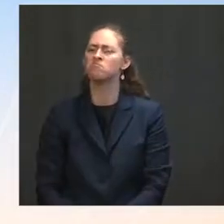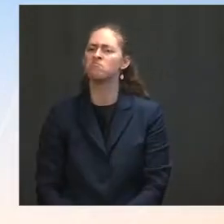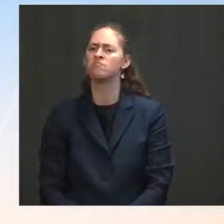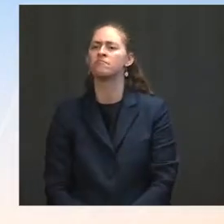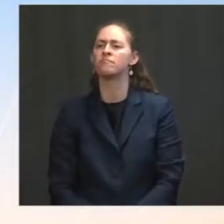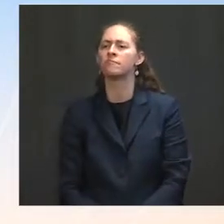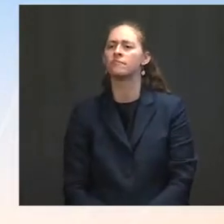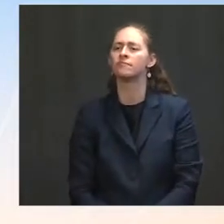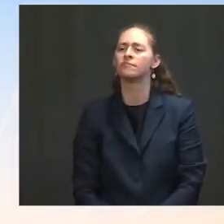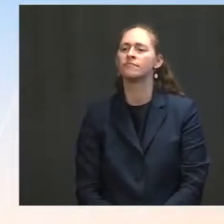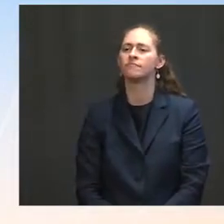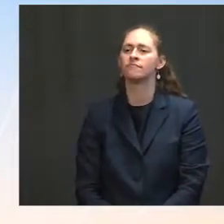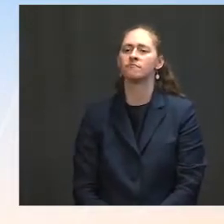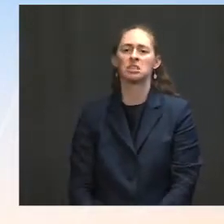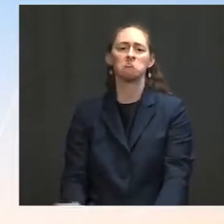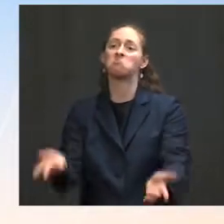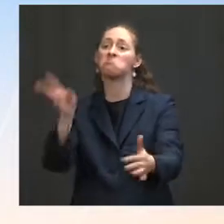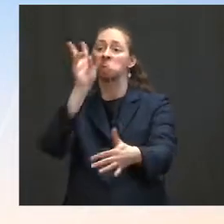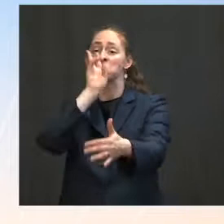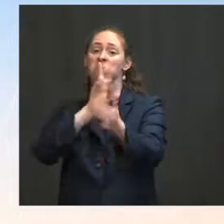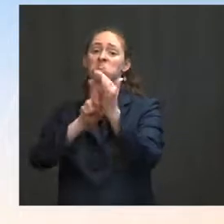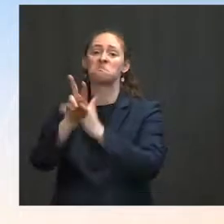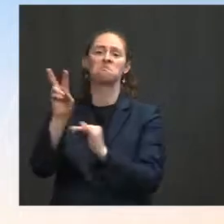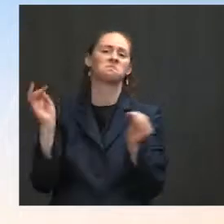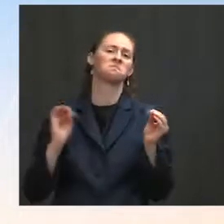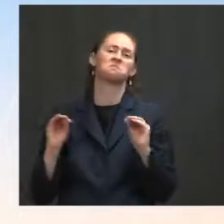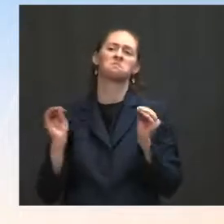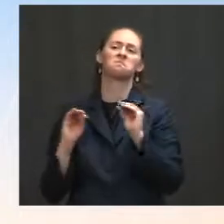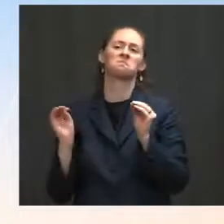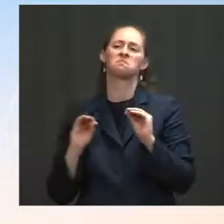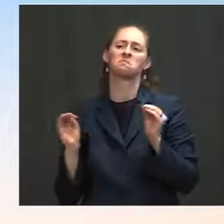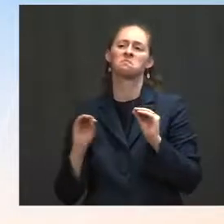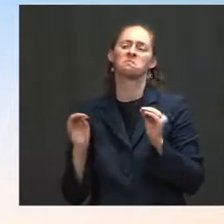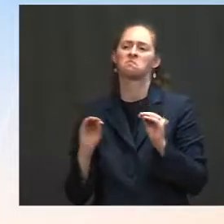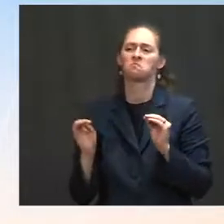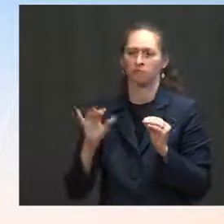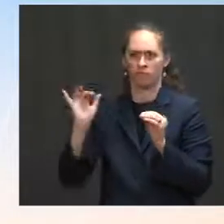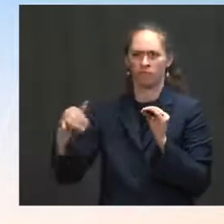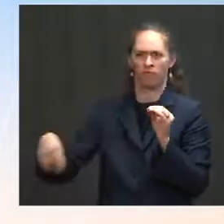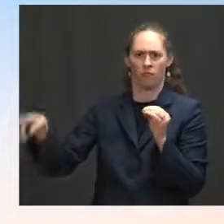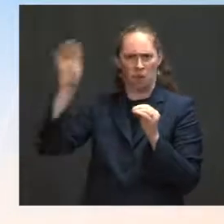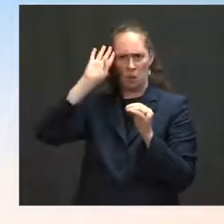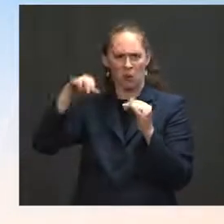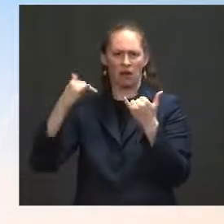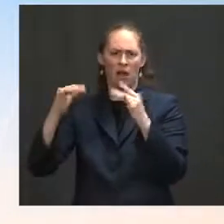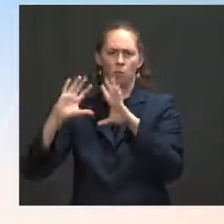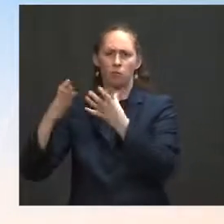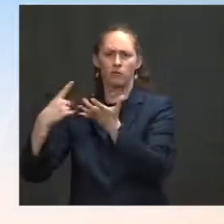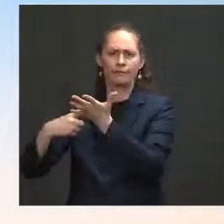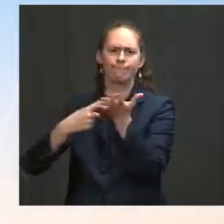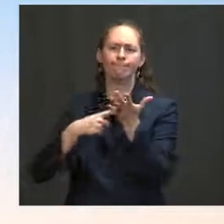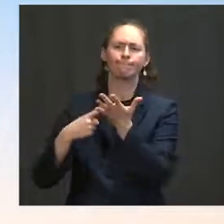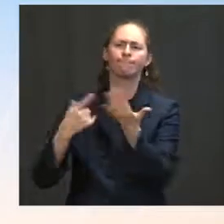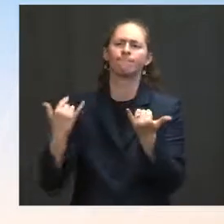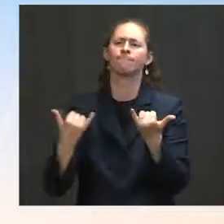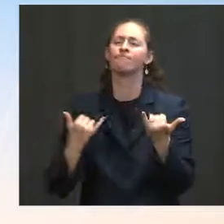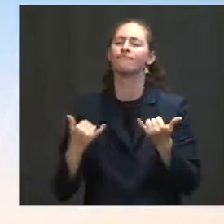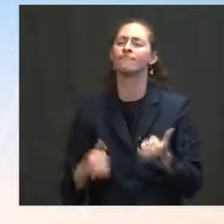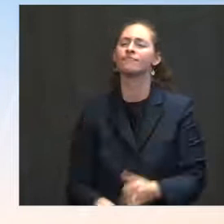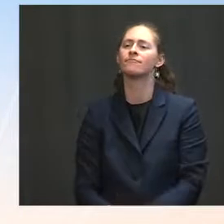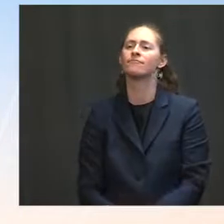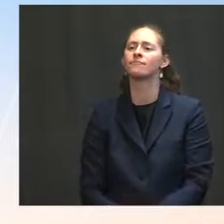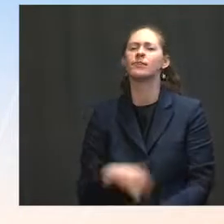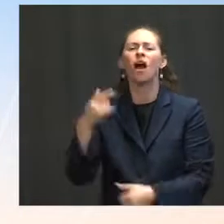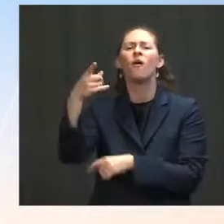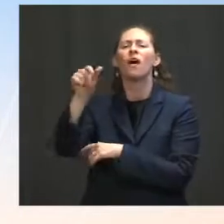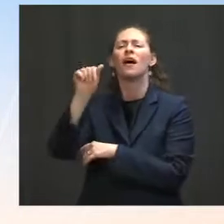to predict for you in terms of additional components of his trade agenda. I will note that as he looks at our global approach, our